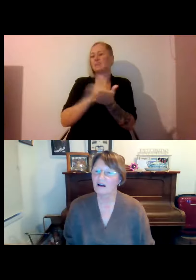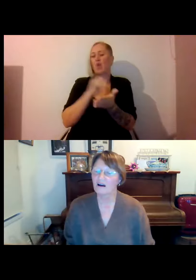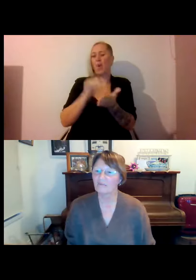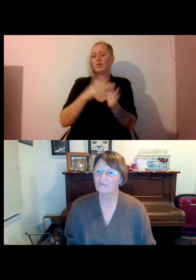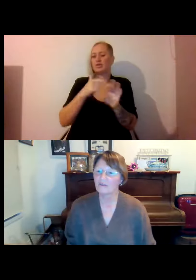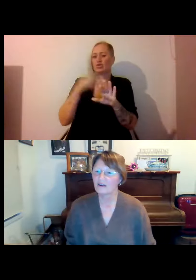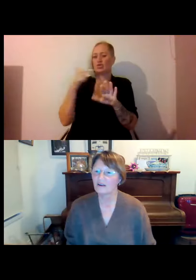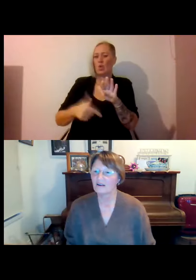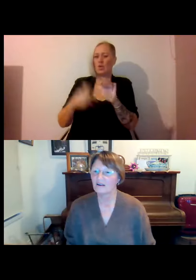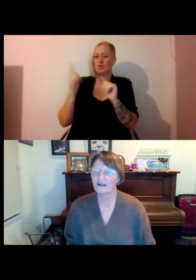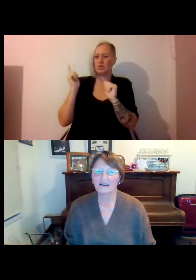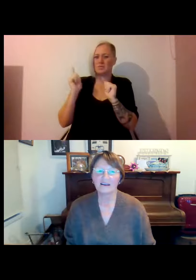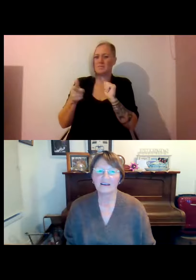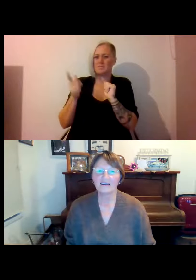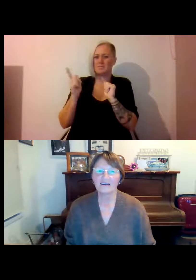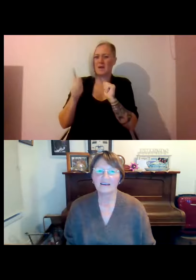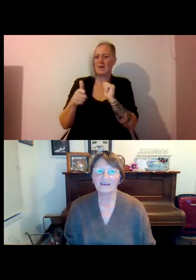but